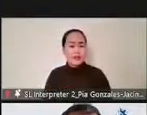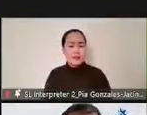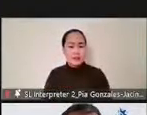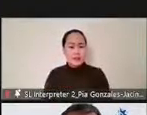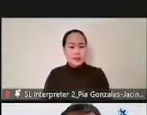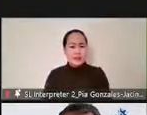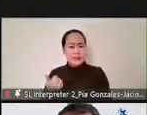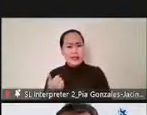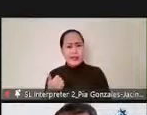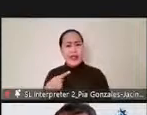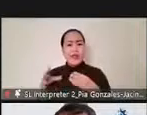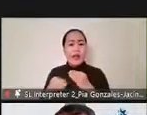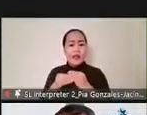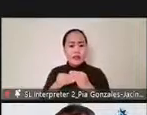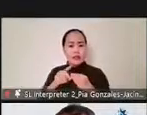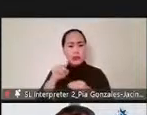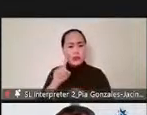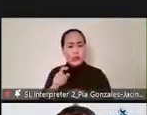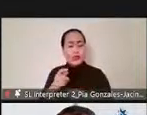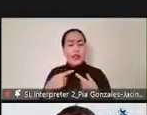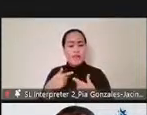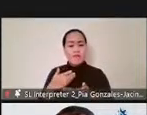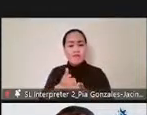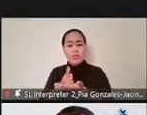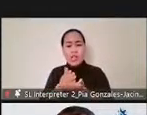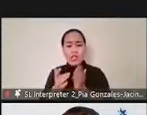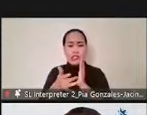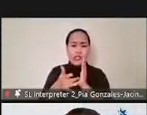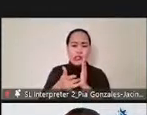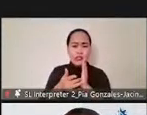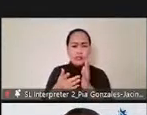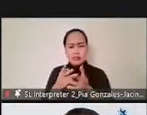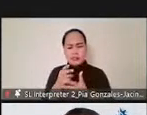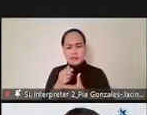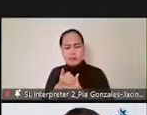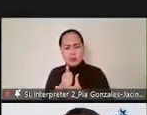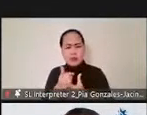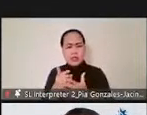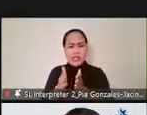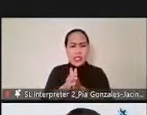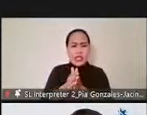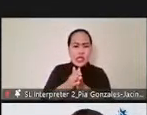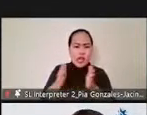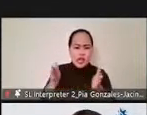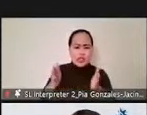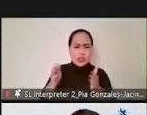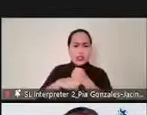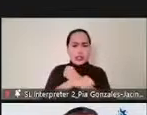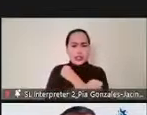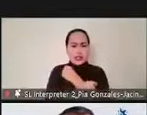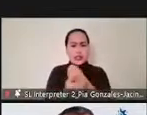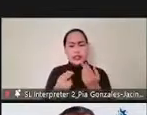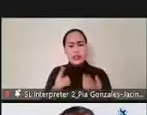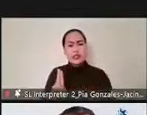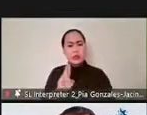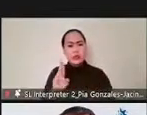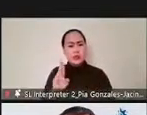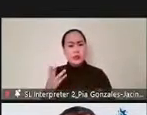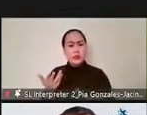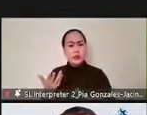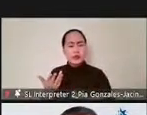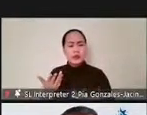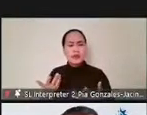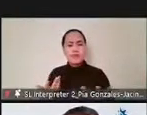Follow-up question, are there shared technologies between large seagoing vessels and those primarily used in riverine